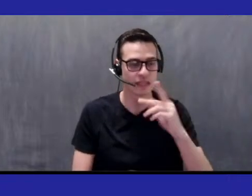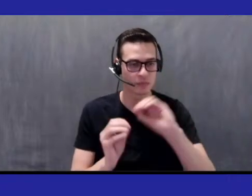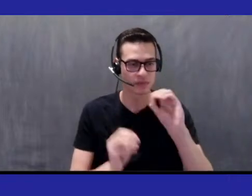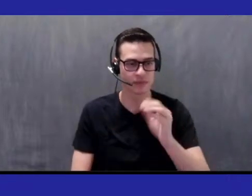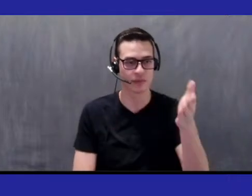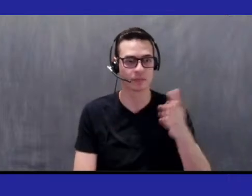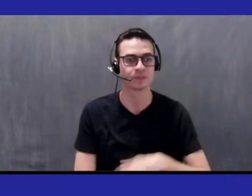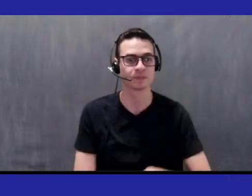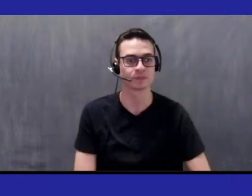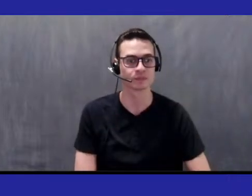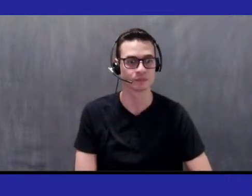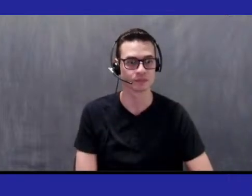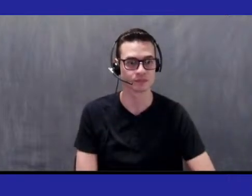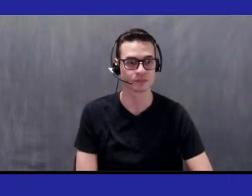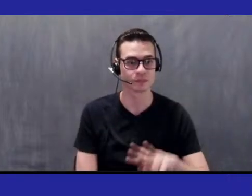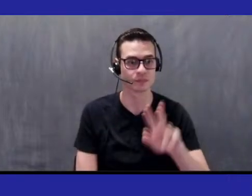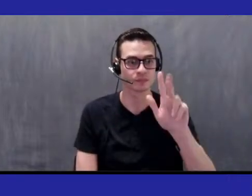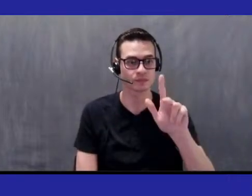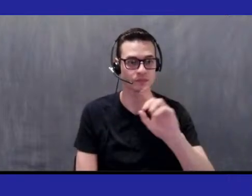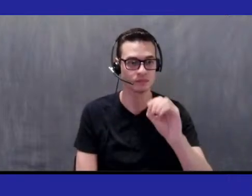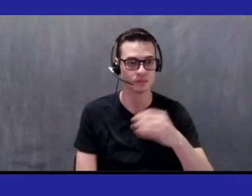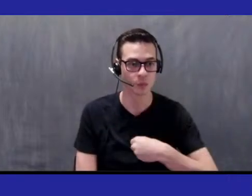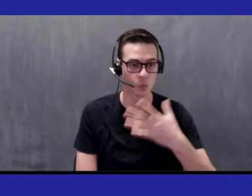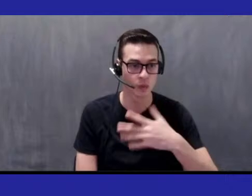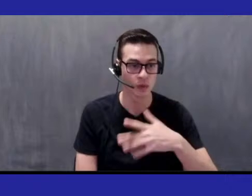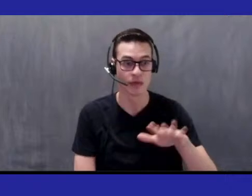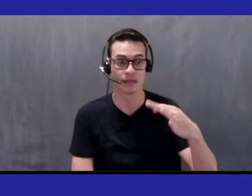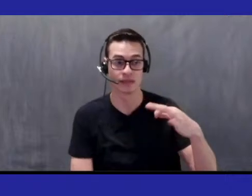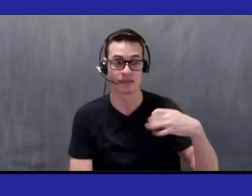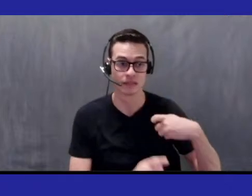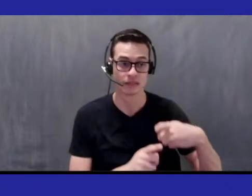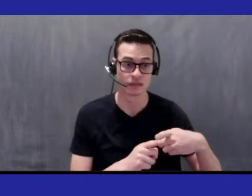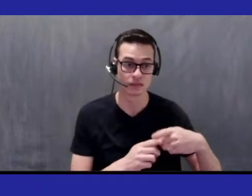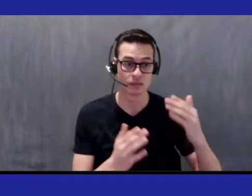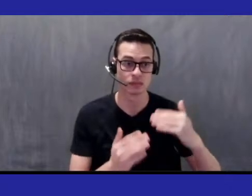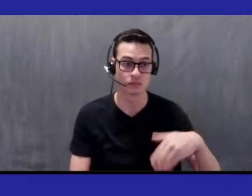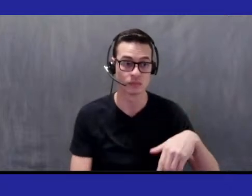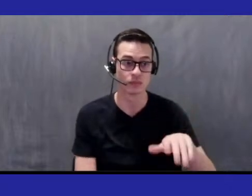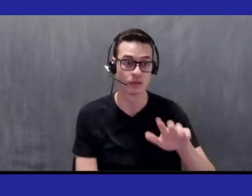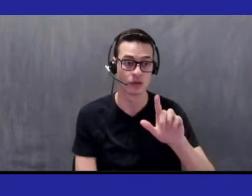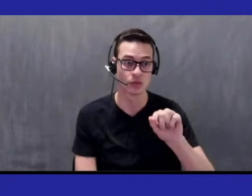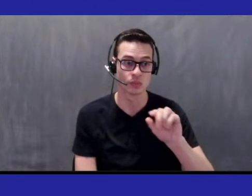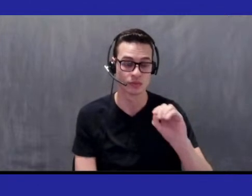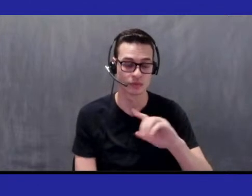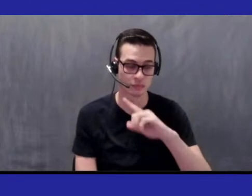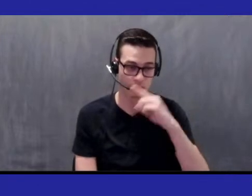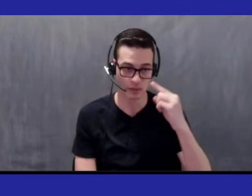Hispanic, 33% Caucasian, and 11% Asian.